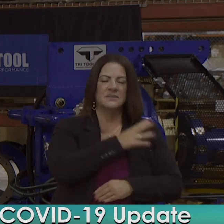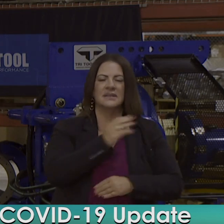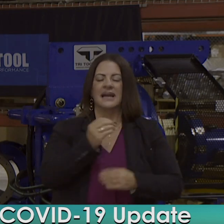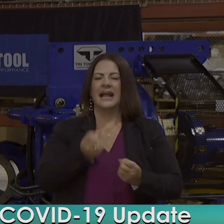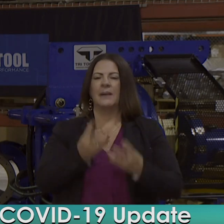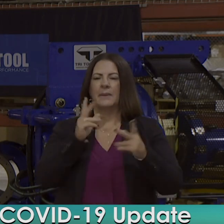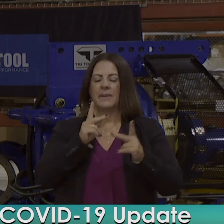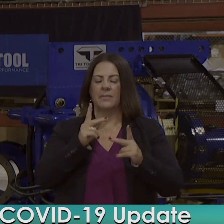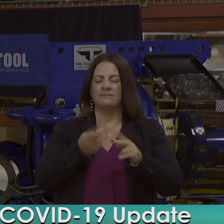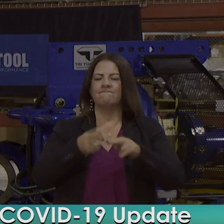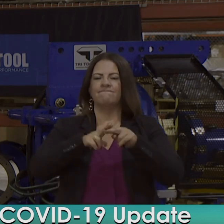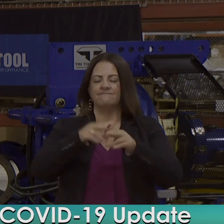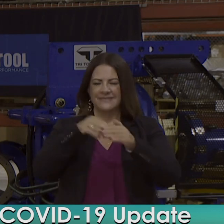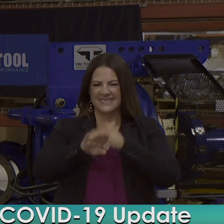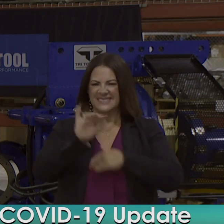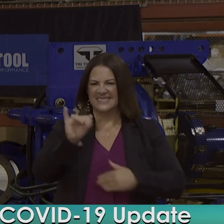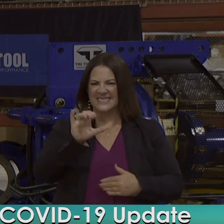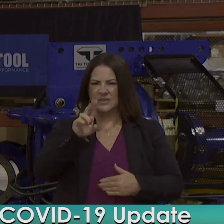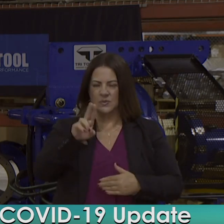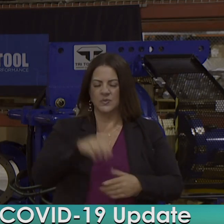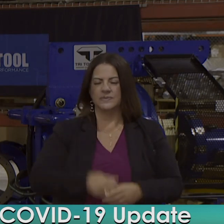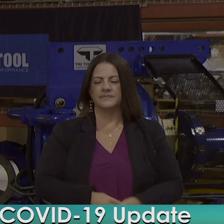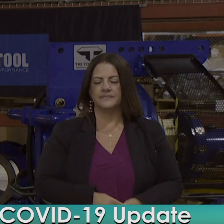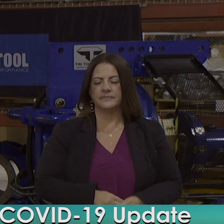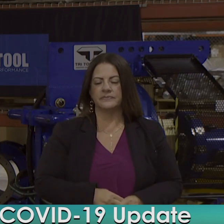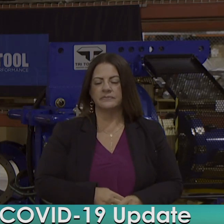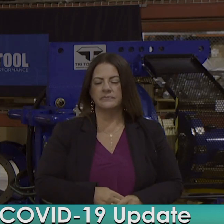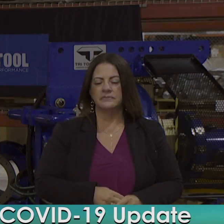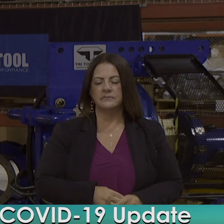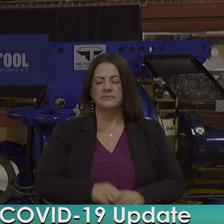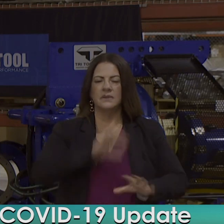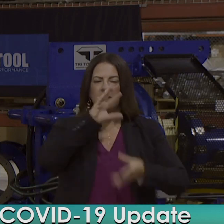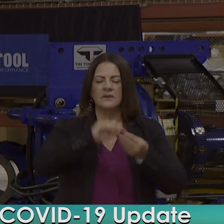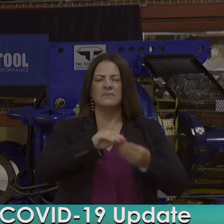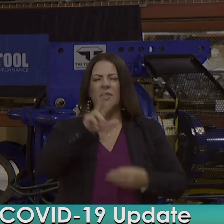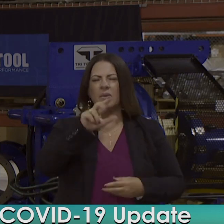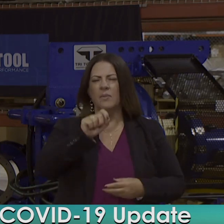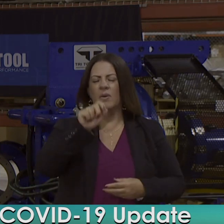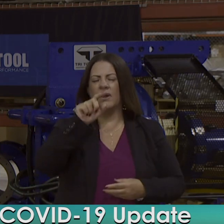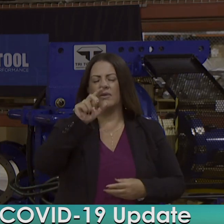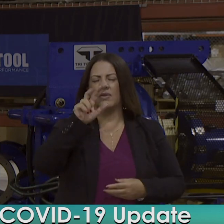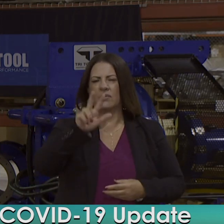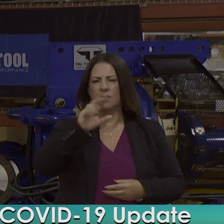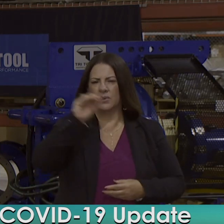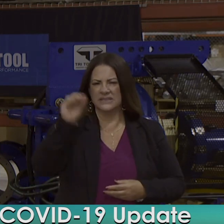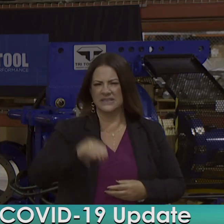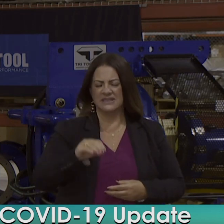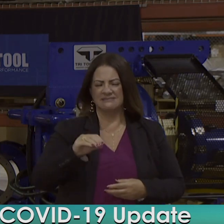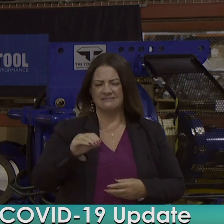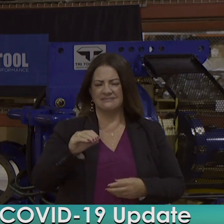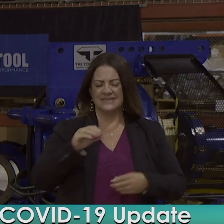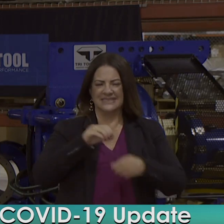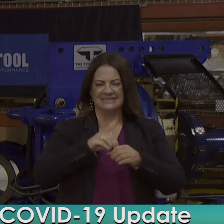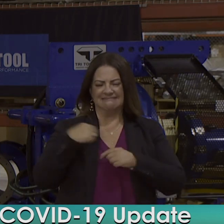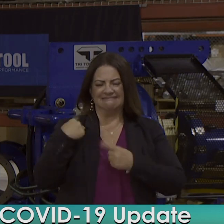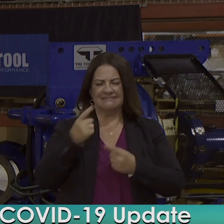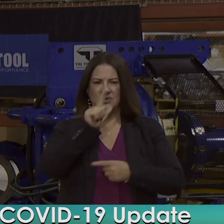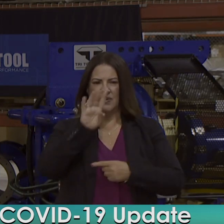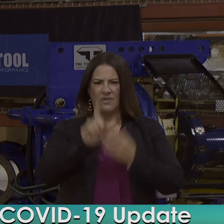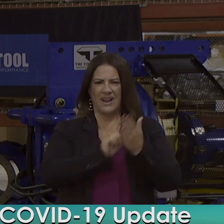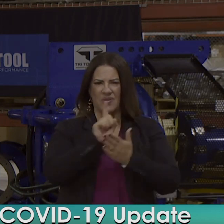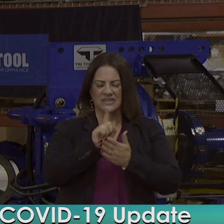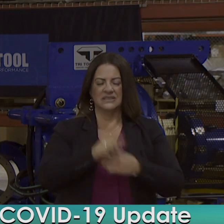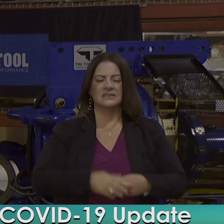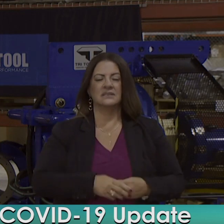ICU patients in the state. Hospitalizations went up some 3.3% in the last 24 hours.